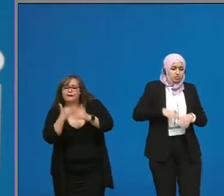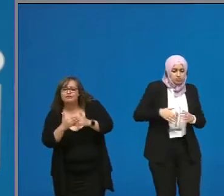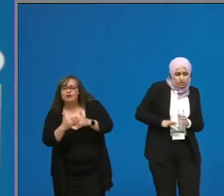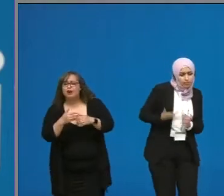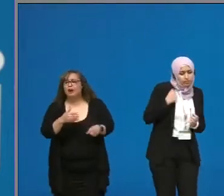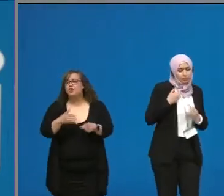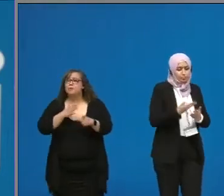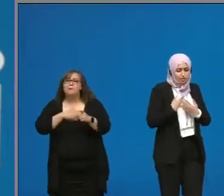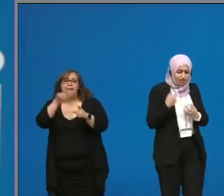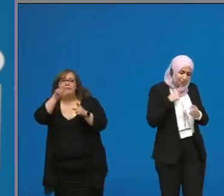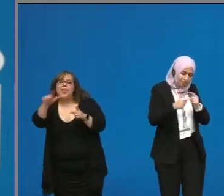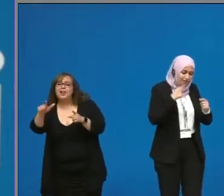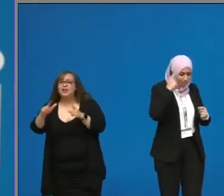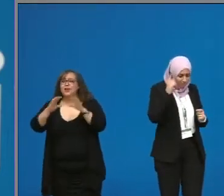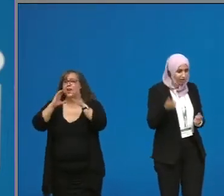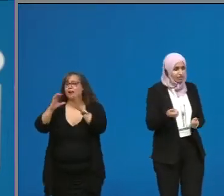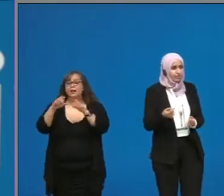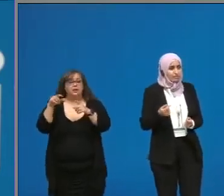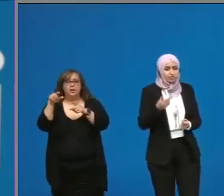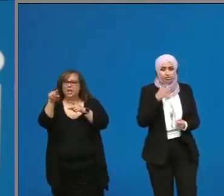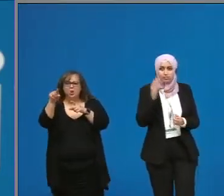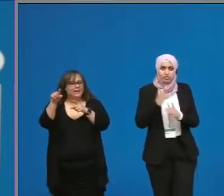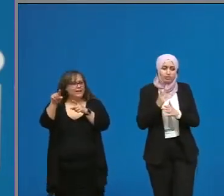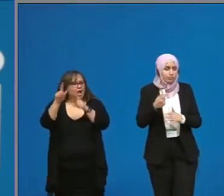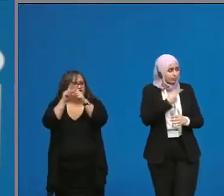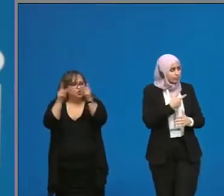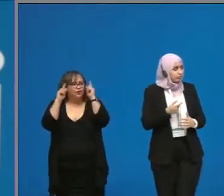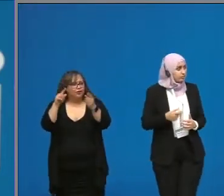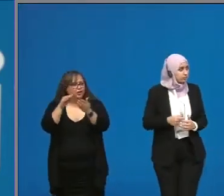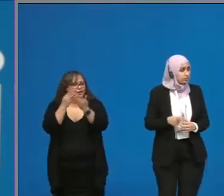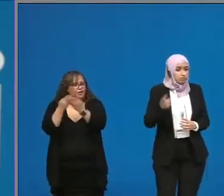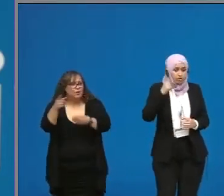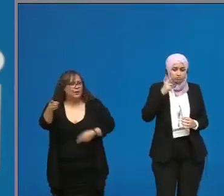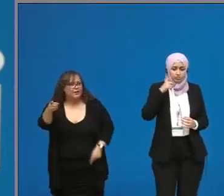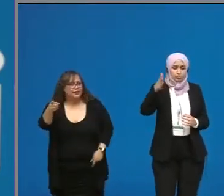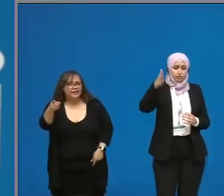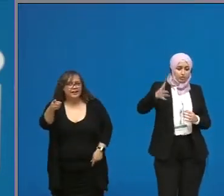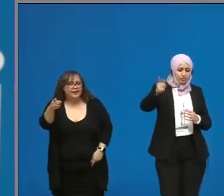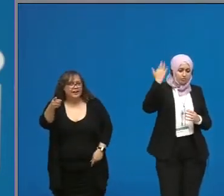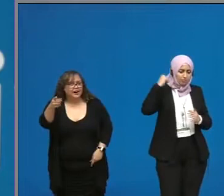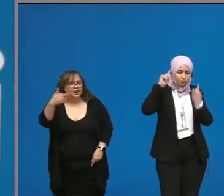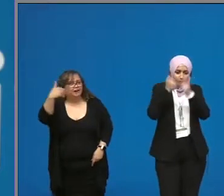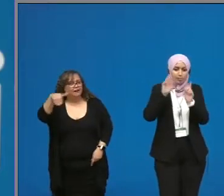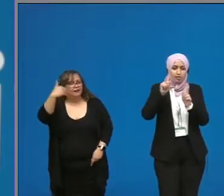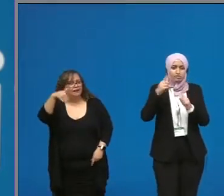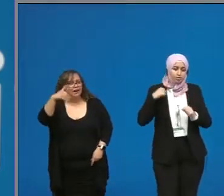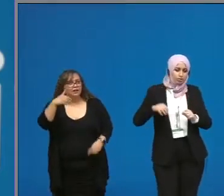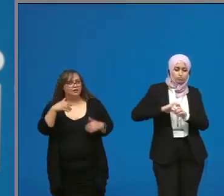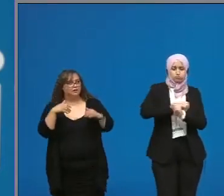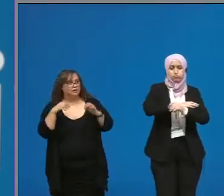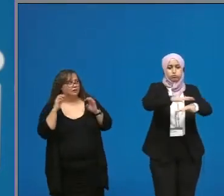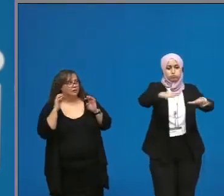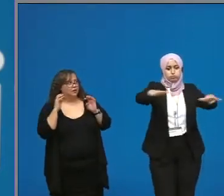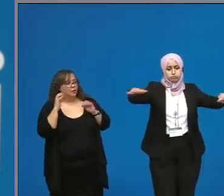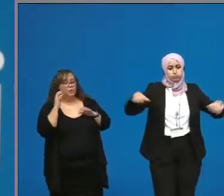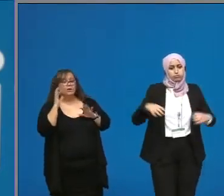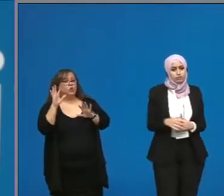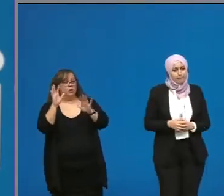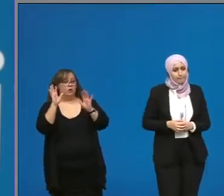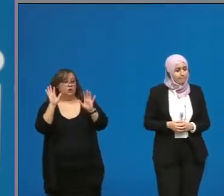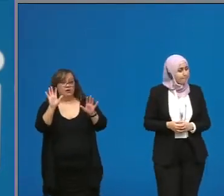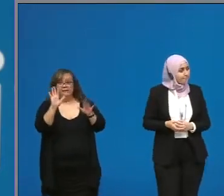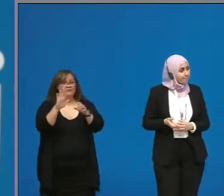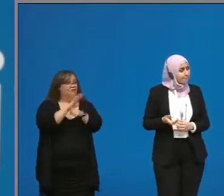kid who was in university. So you can imagine the impact that this was having. And at the time, he quit his full-time job and he